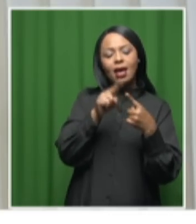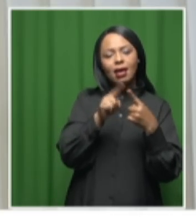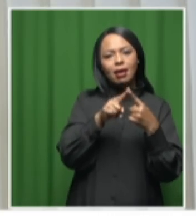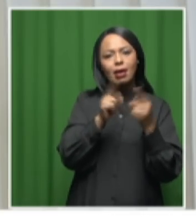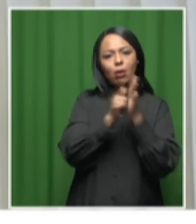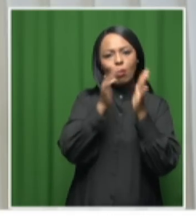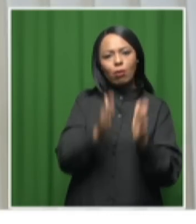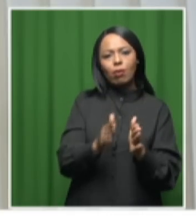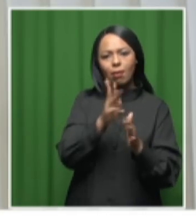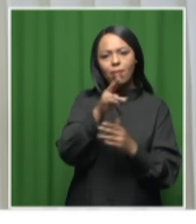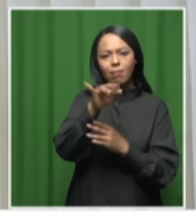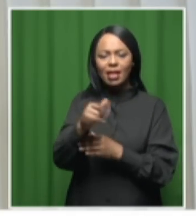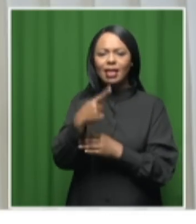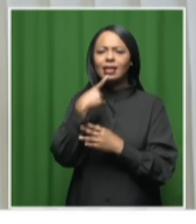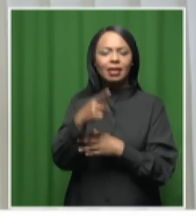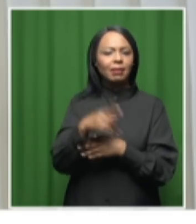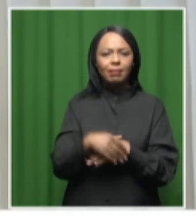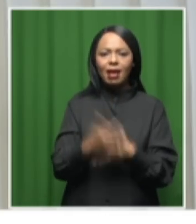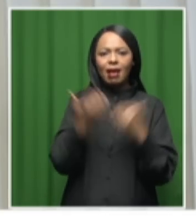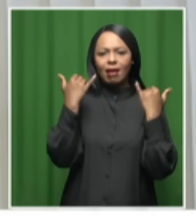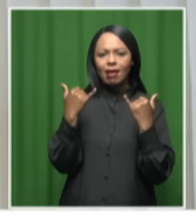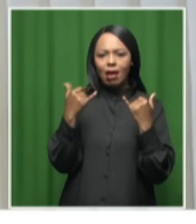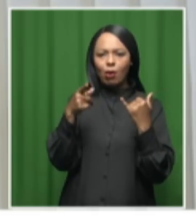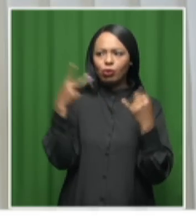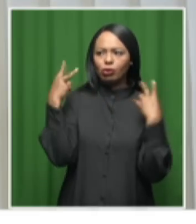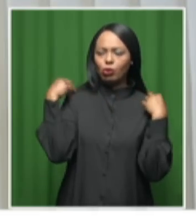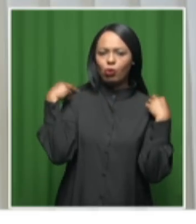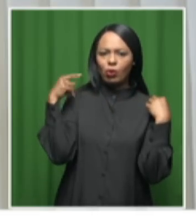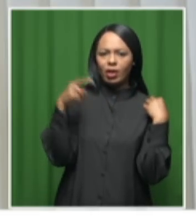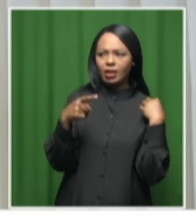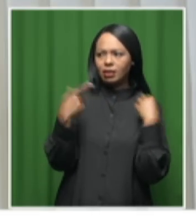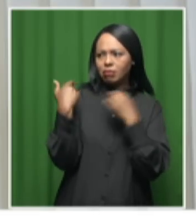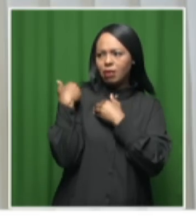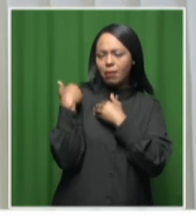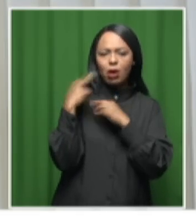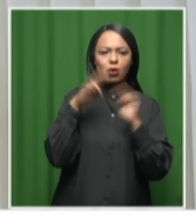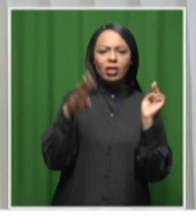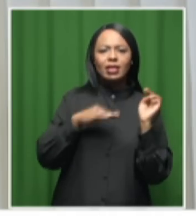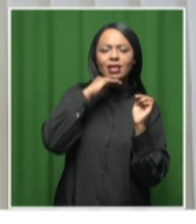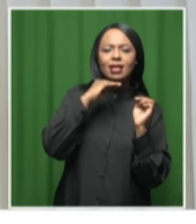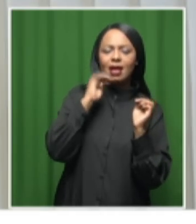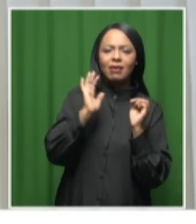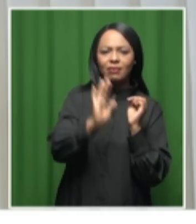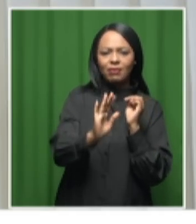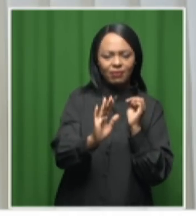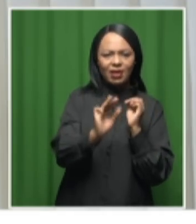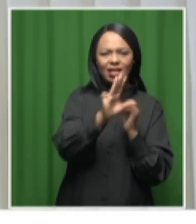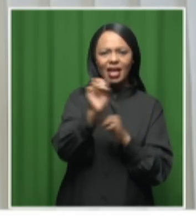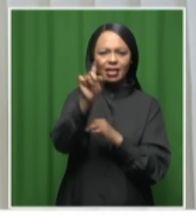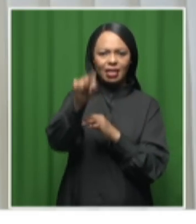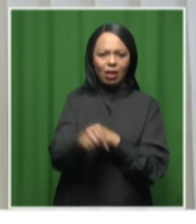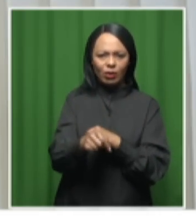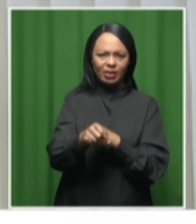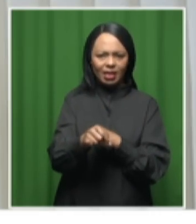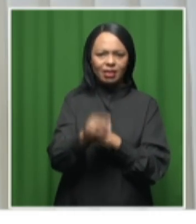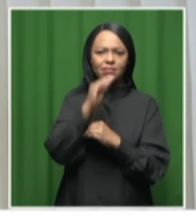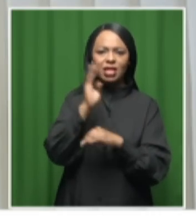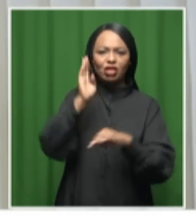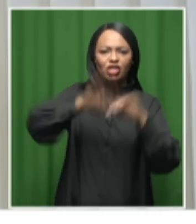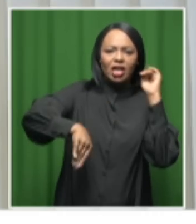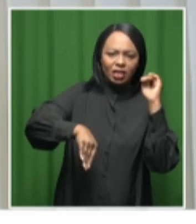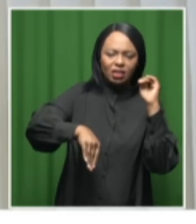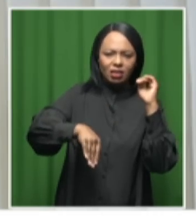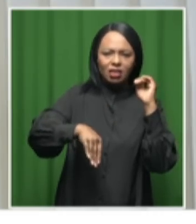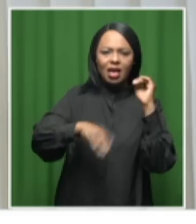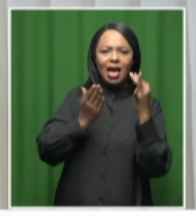is saying that the amount of security that you've got is not enough. You've deposited an amount of 90,000. My charges are going to be